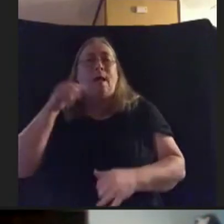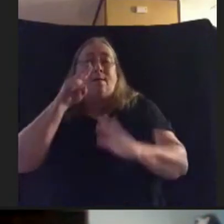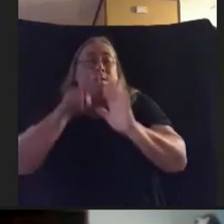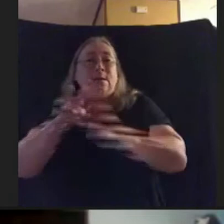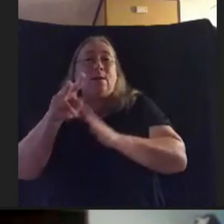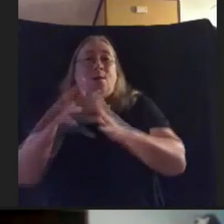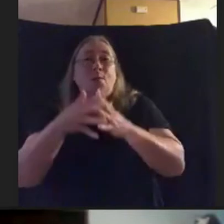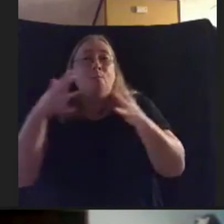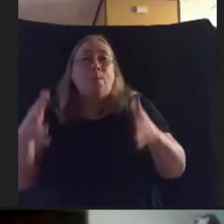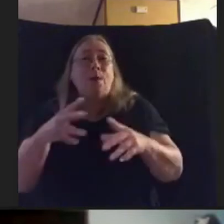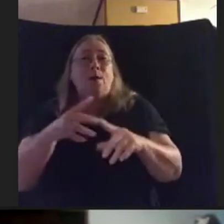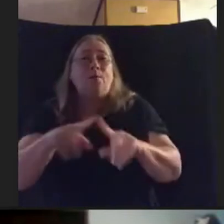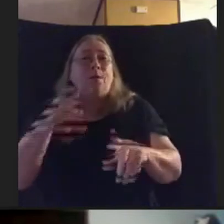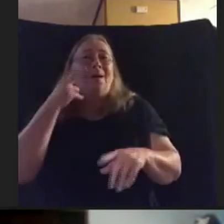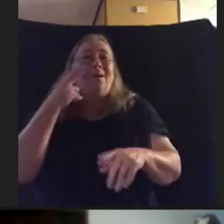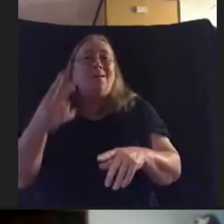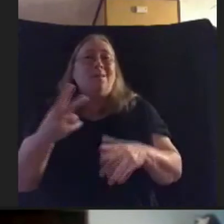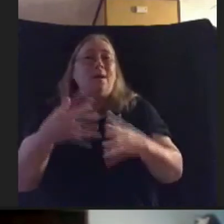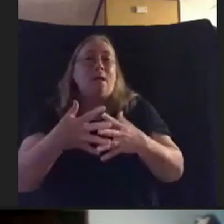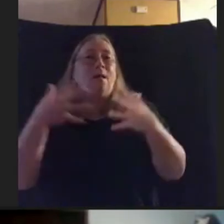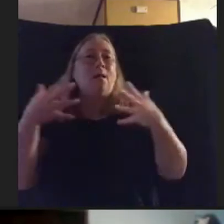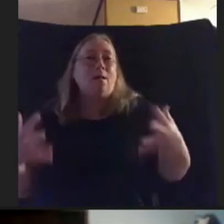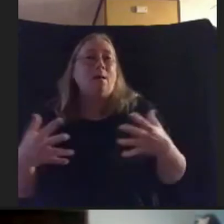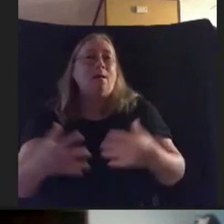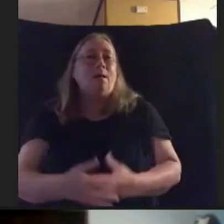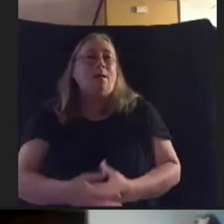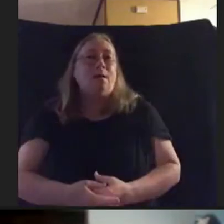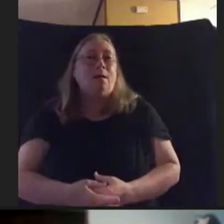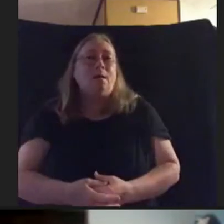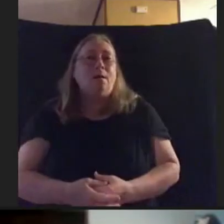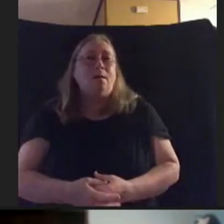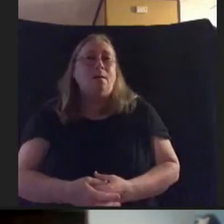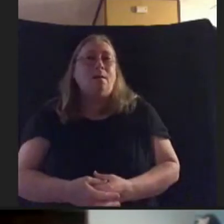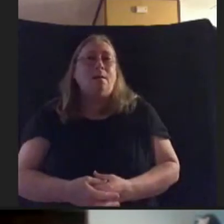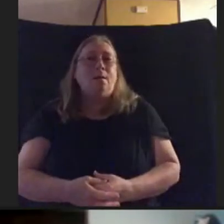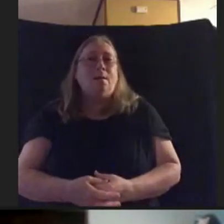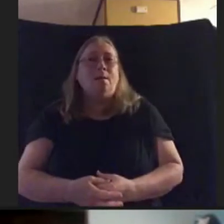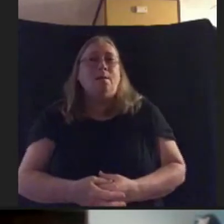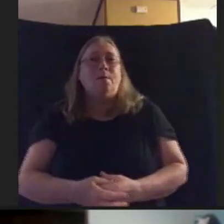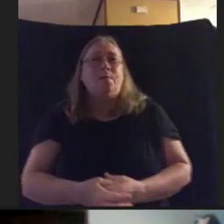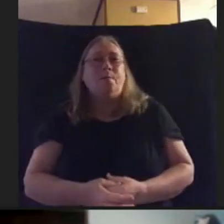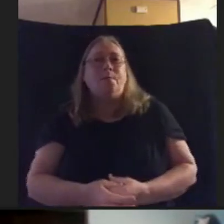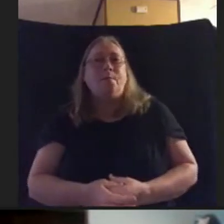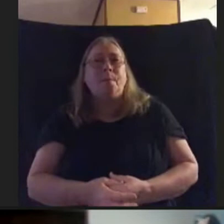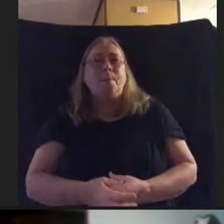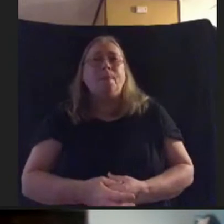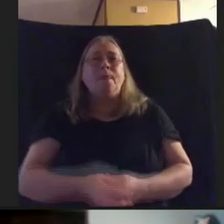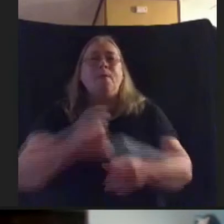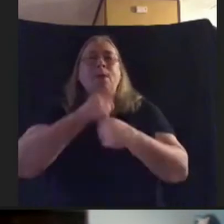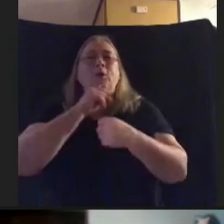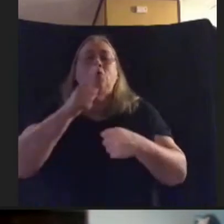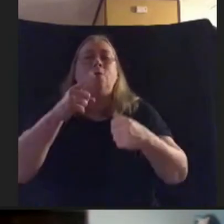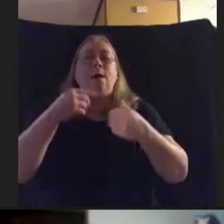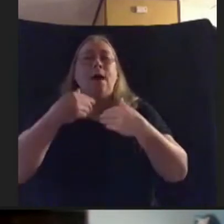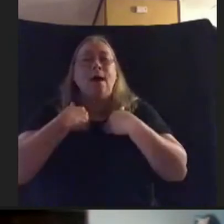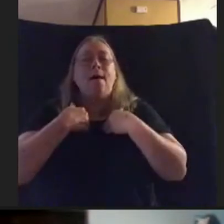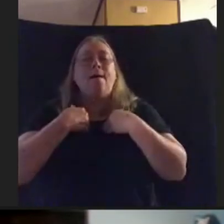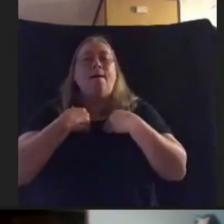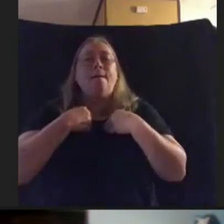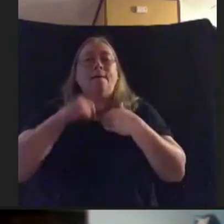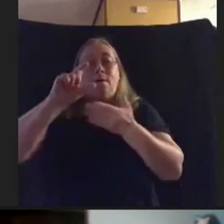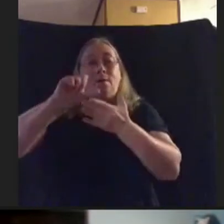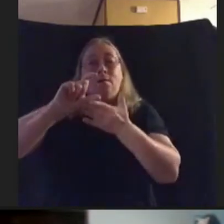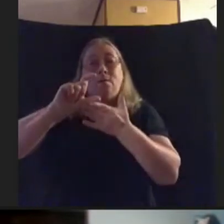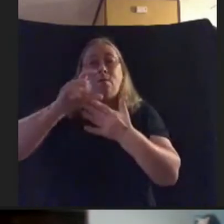we've seen and heard is really a lot around the making sure that they have syringes and vials and that sort of thing. There's a